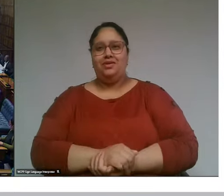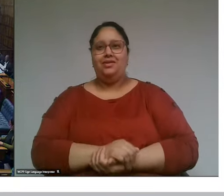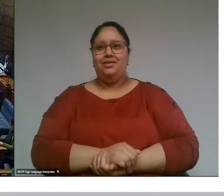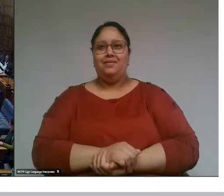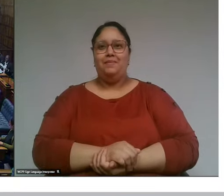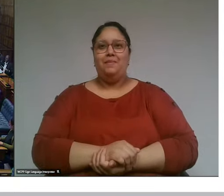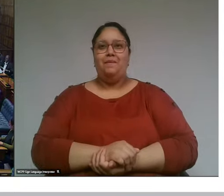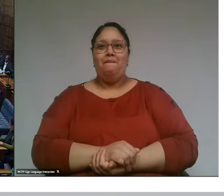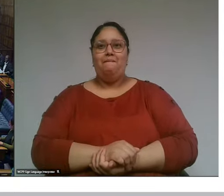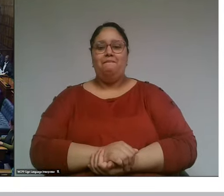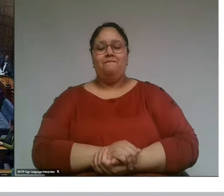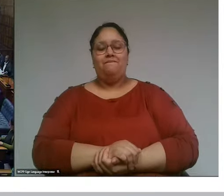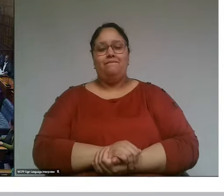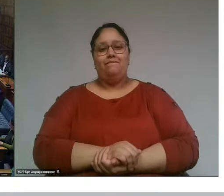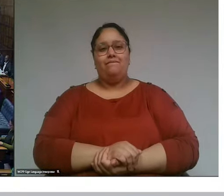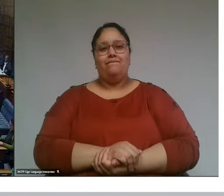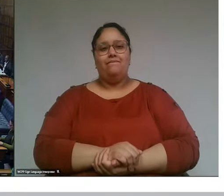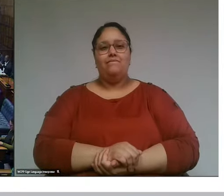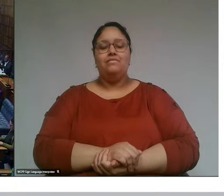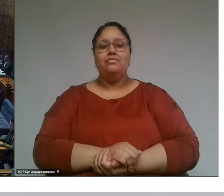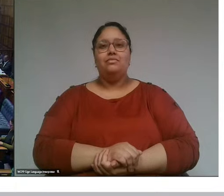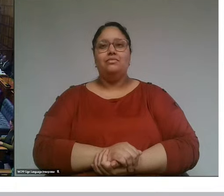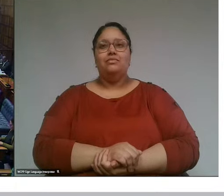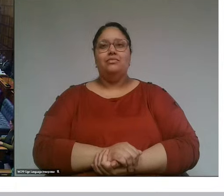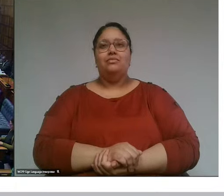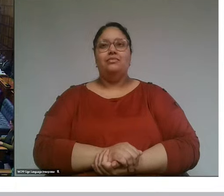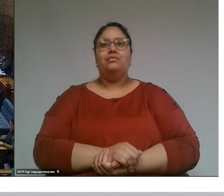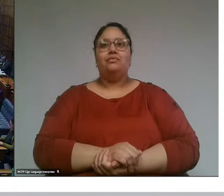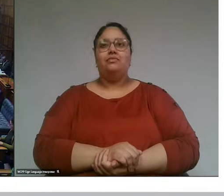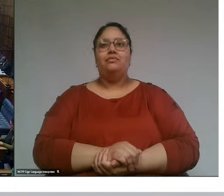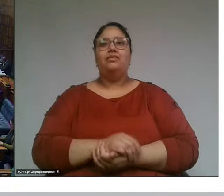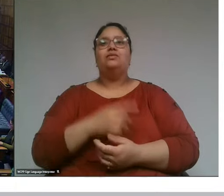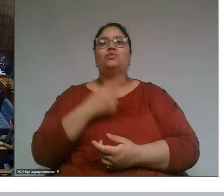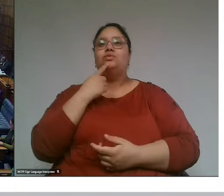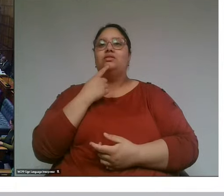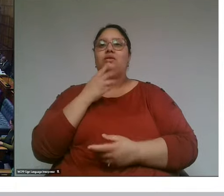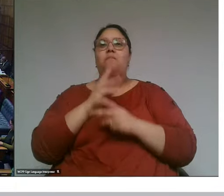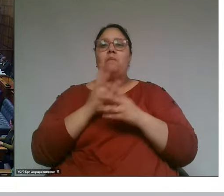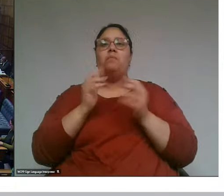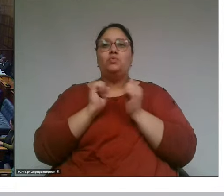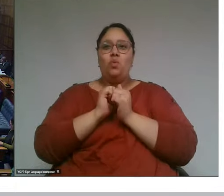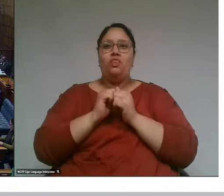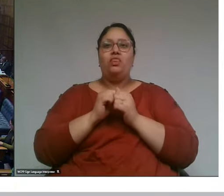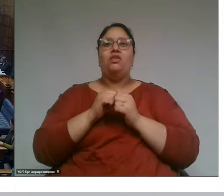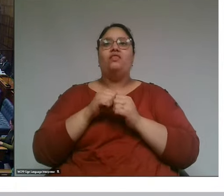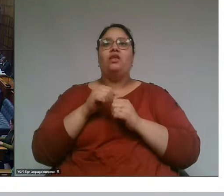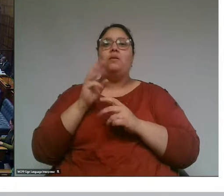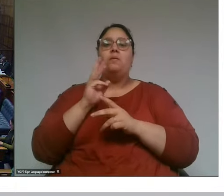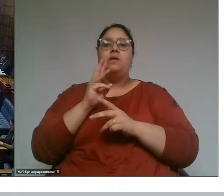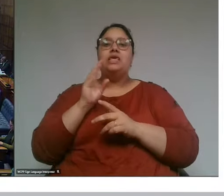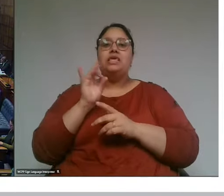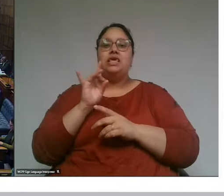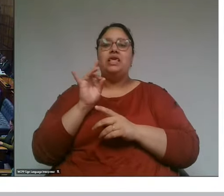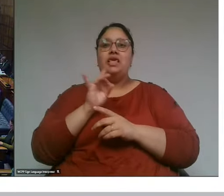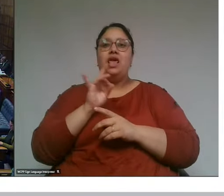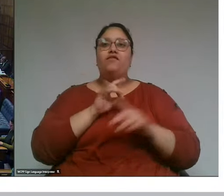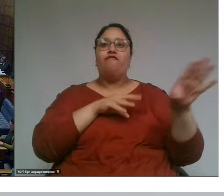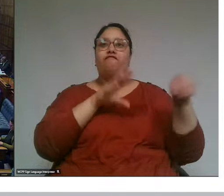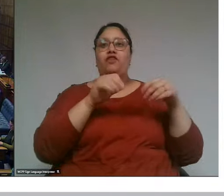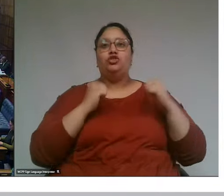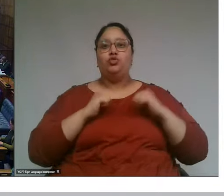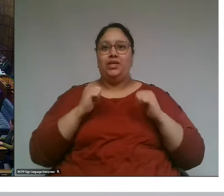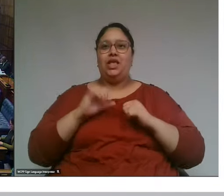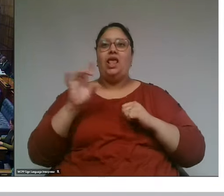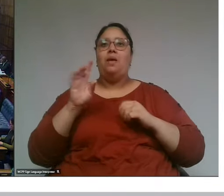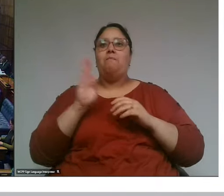you uh thank you very much uh then uh we had a couple of questions about the organogram and the vacancy so I'll take both uh